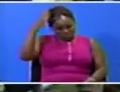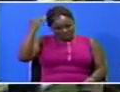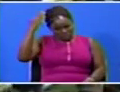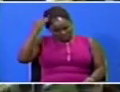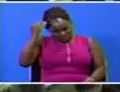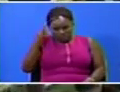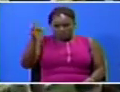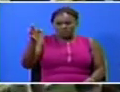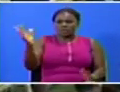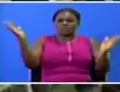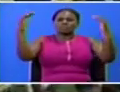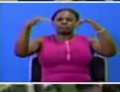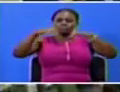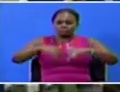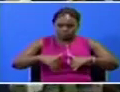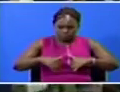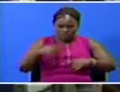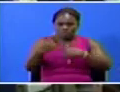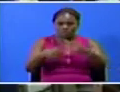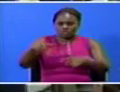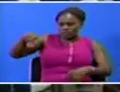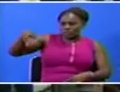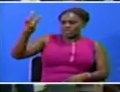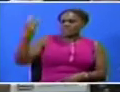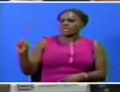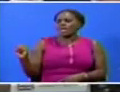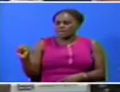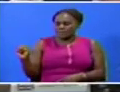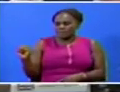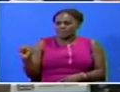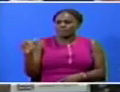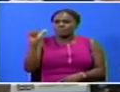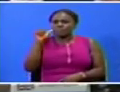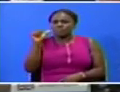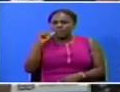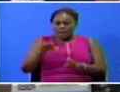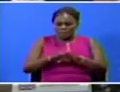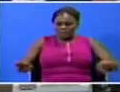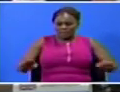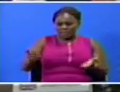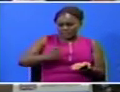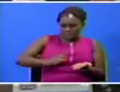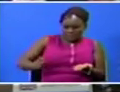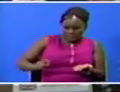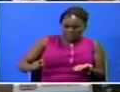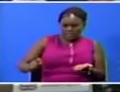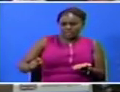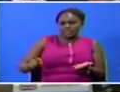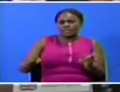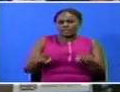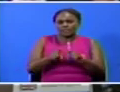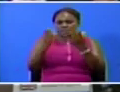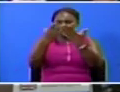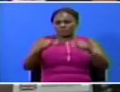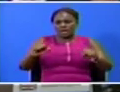steadfast. Kongamano hilo linaendeshwa na Waziri Mkuu wa Uingereza Theresa May, Katibu Mkuu wa Umoja wa Mataifa Antonio Guterres na Rais wa